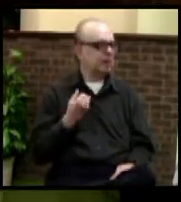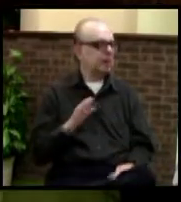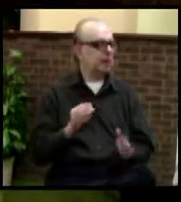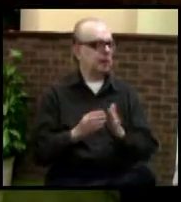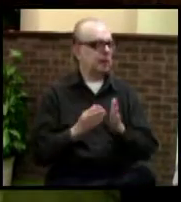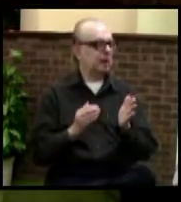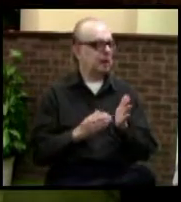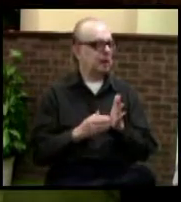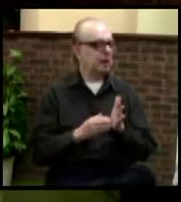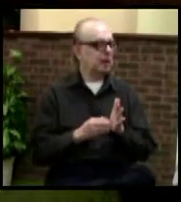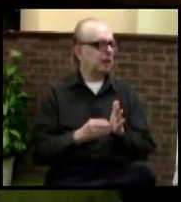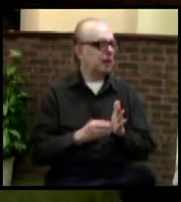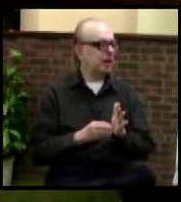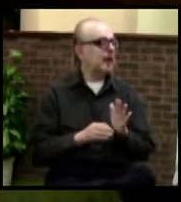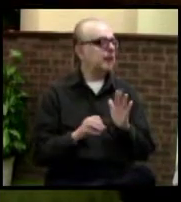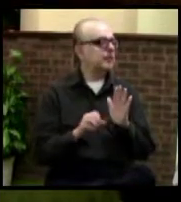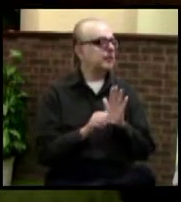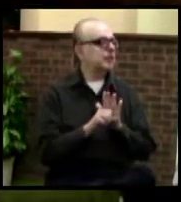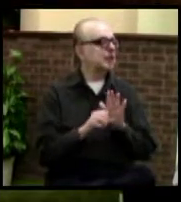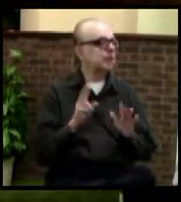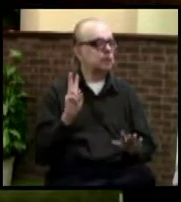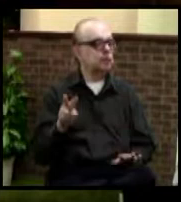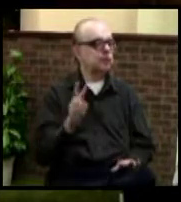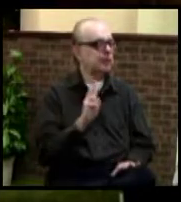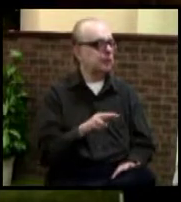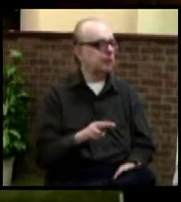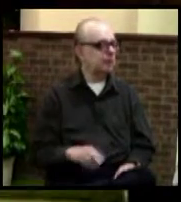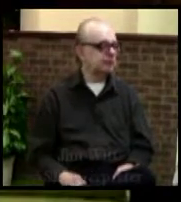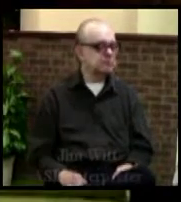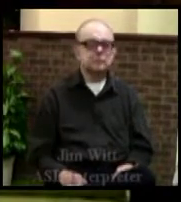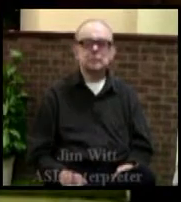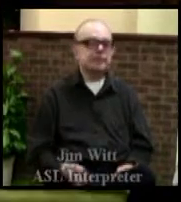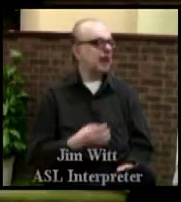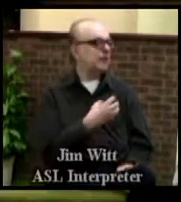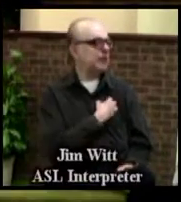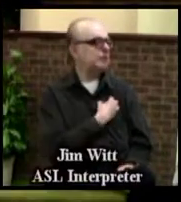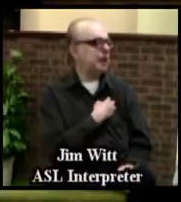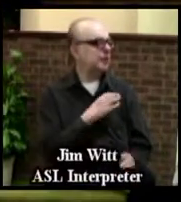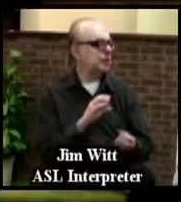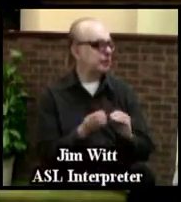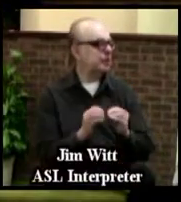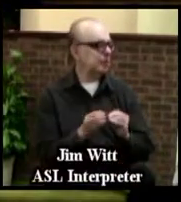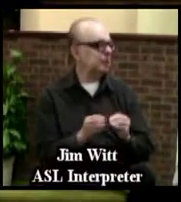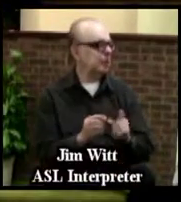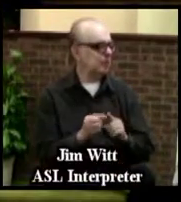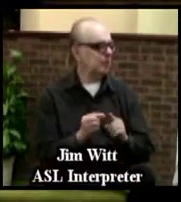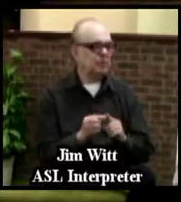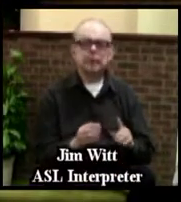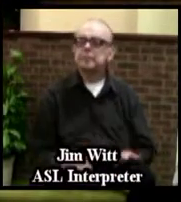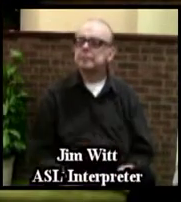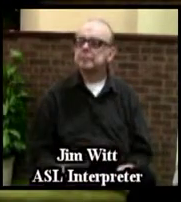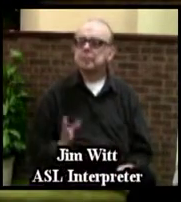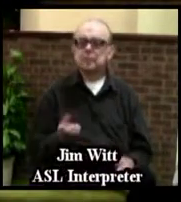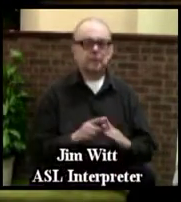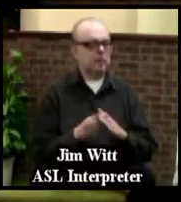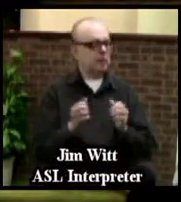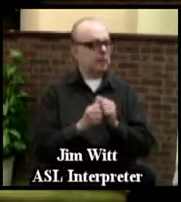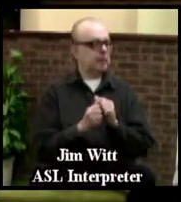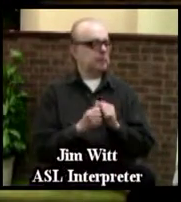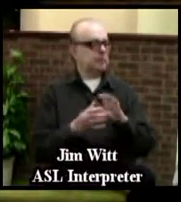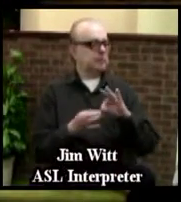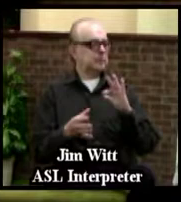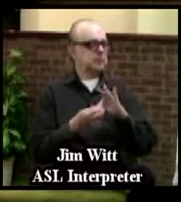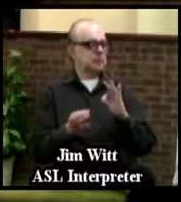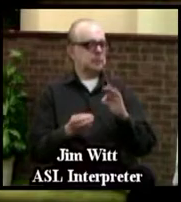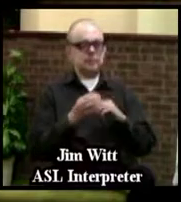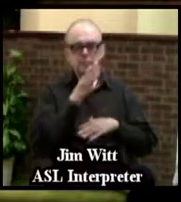the message. If you've ever been a police officer or anything, you know some terminology, you'll understand where I'm coming from. But I want to start off with a